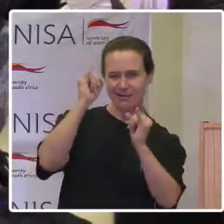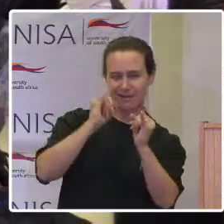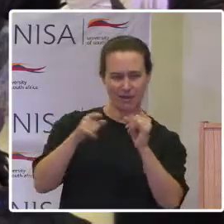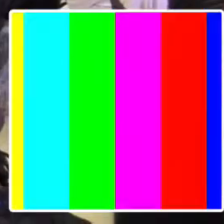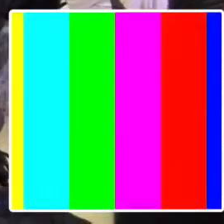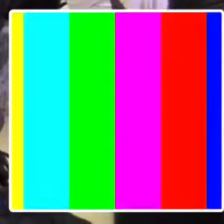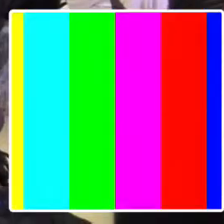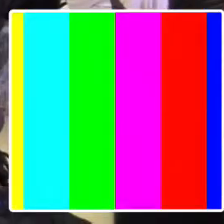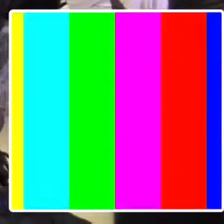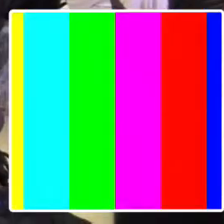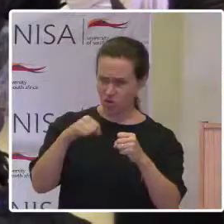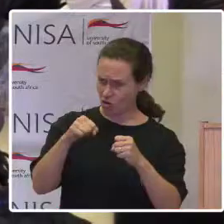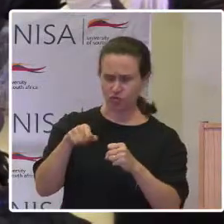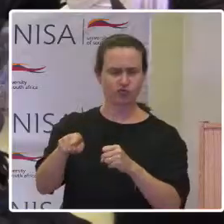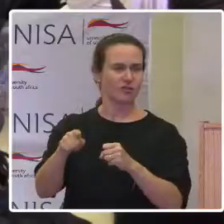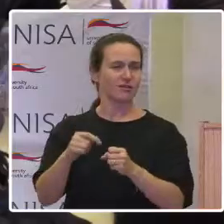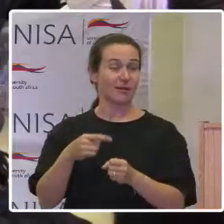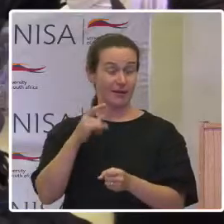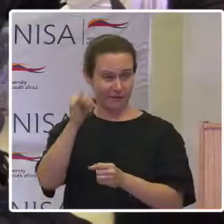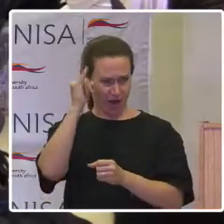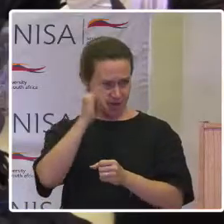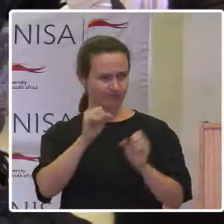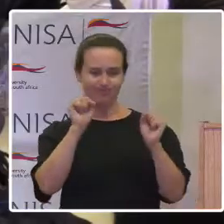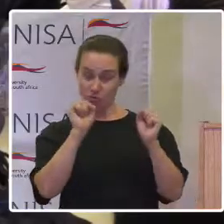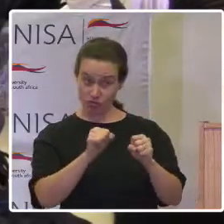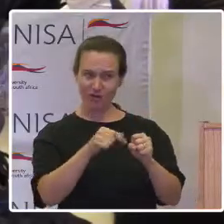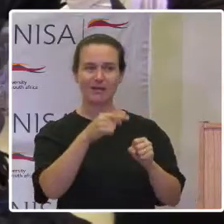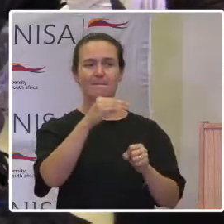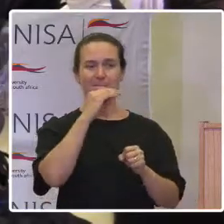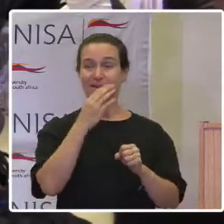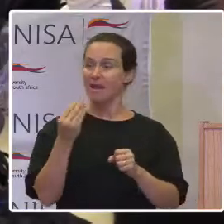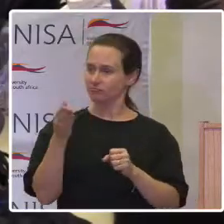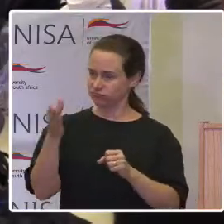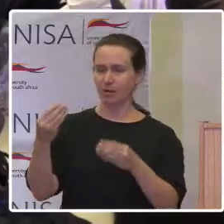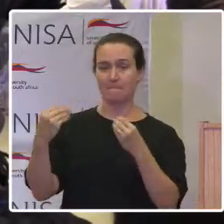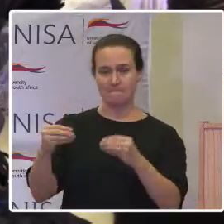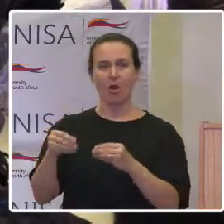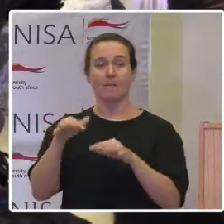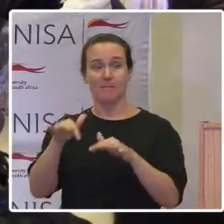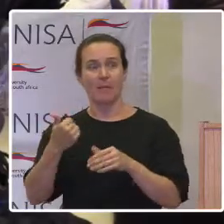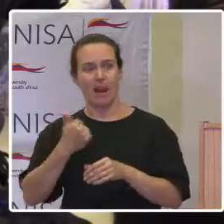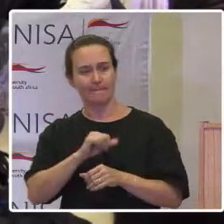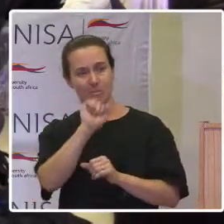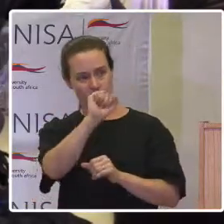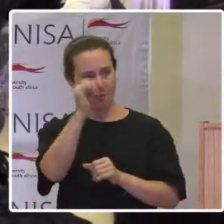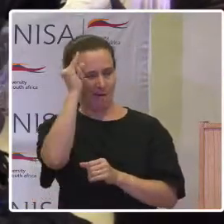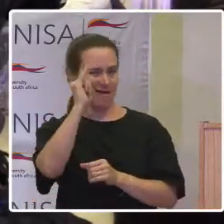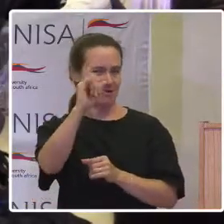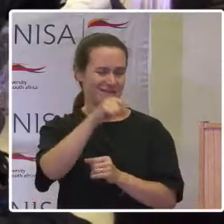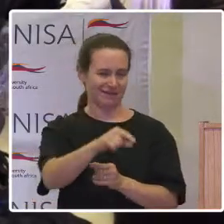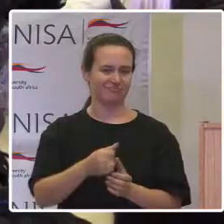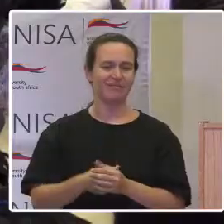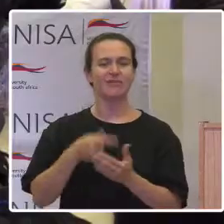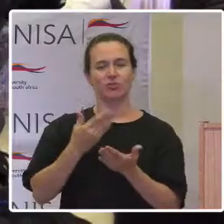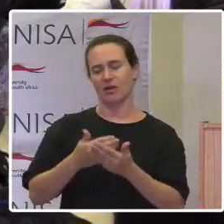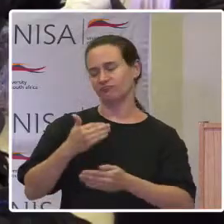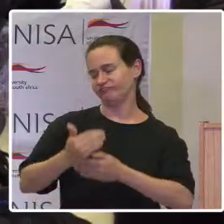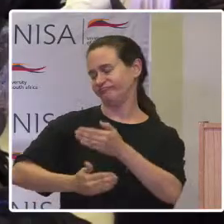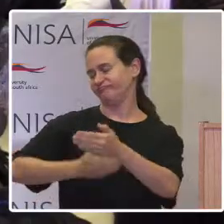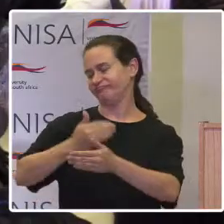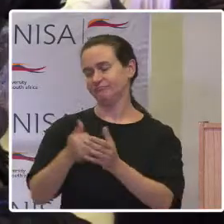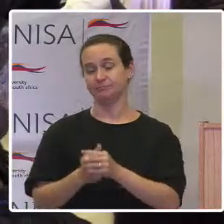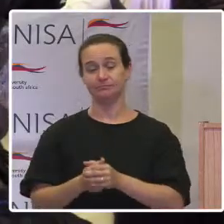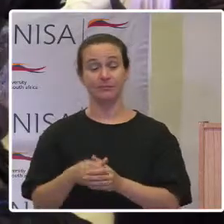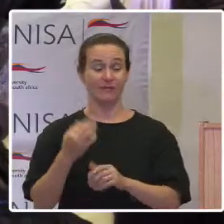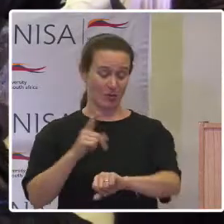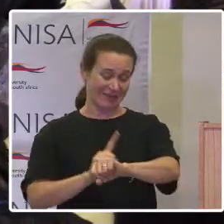validated, right? And once the idea is validated, then there's a market for the idea. Then you can then progress from there. For the